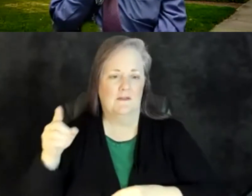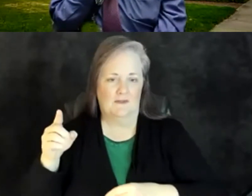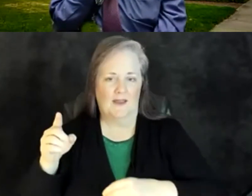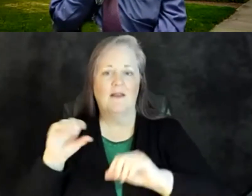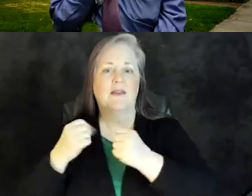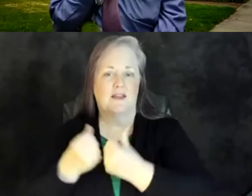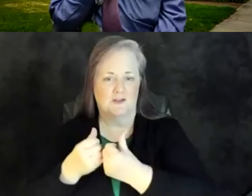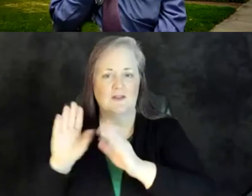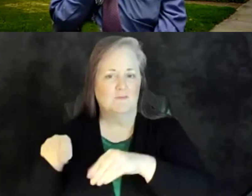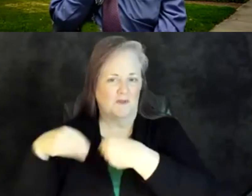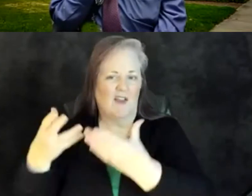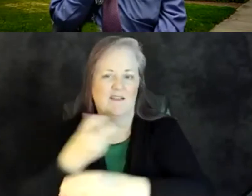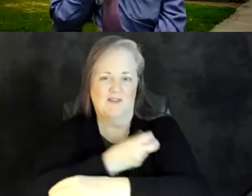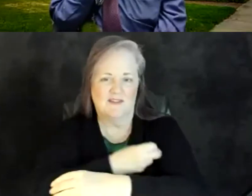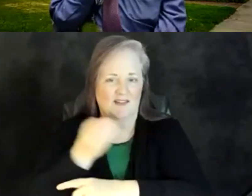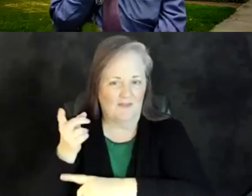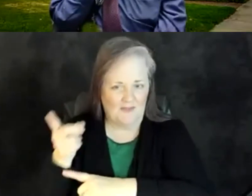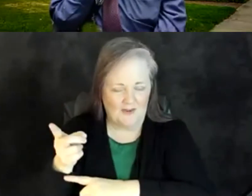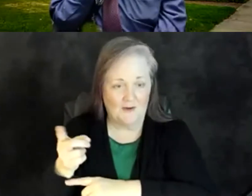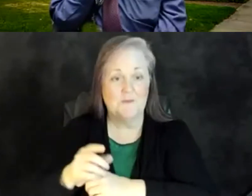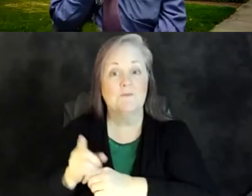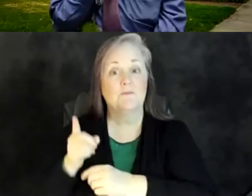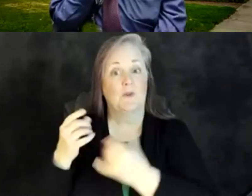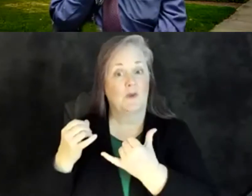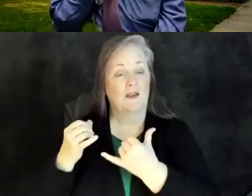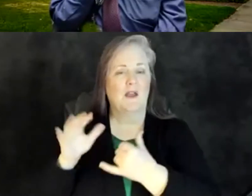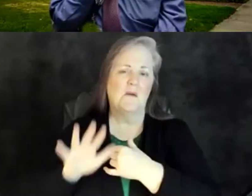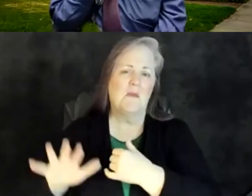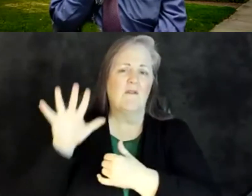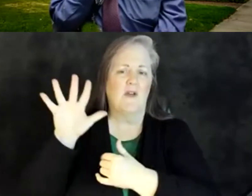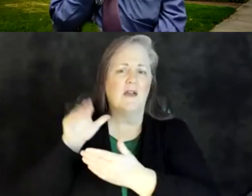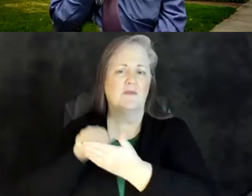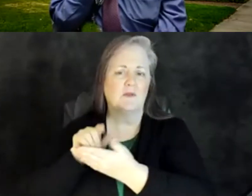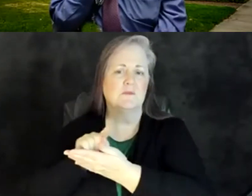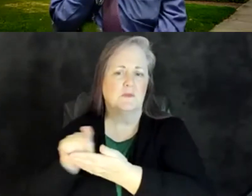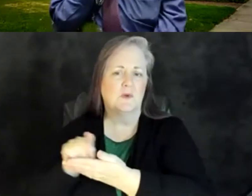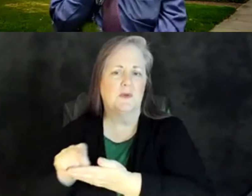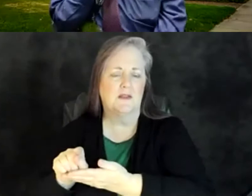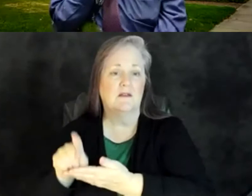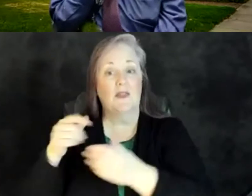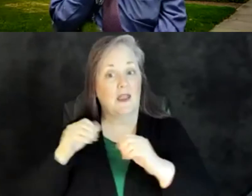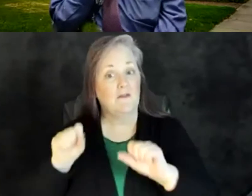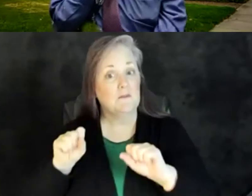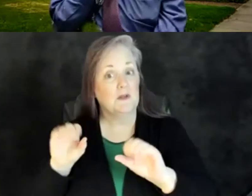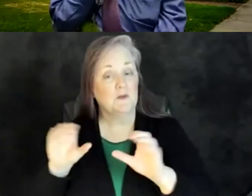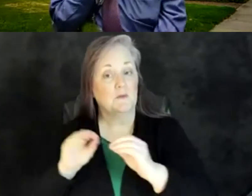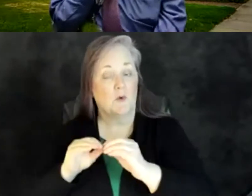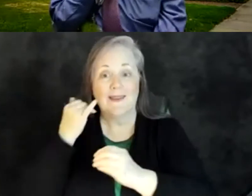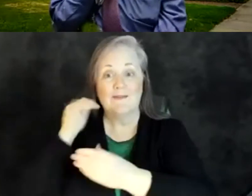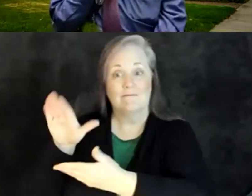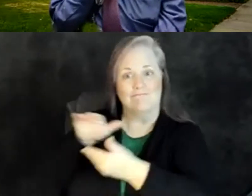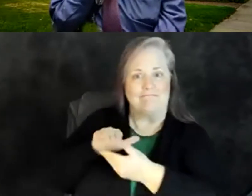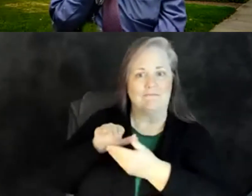agency that's delivering the vaccines. They are currently doing about 5,000 a week. They have capacity to do more if we get more